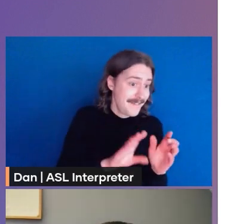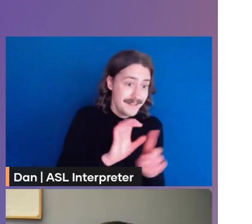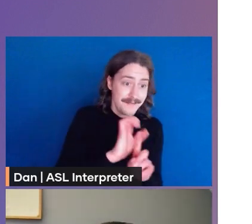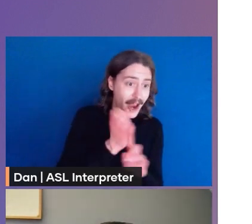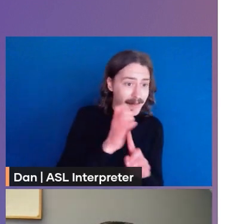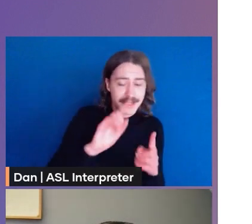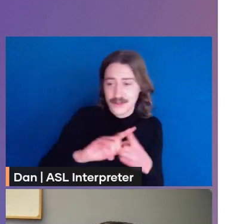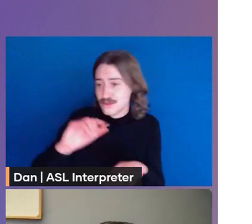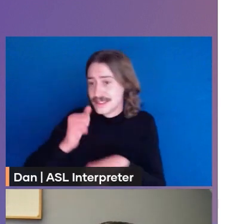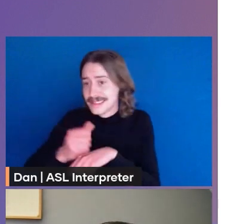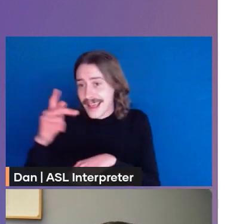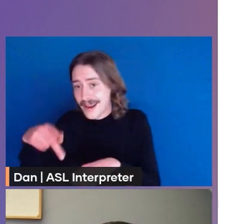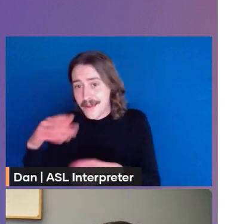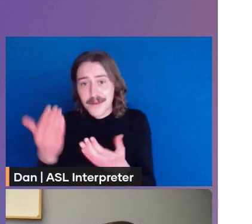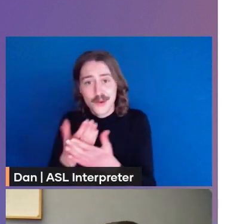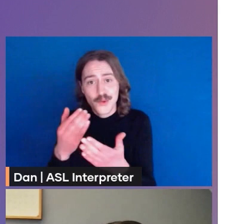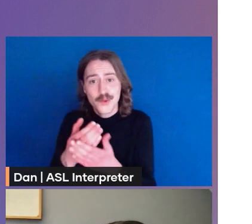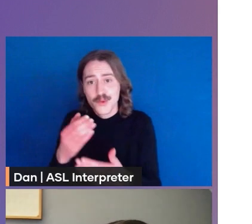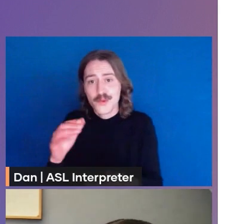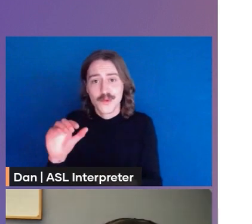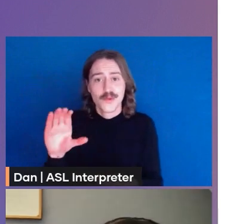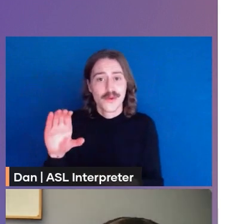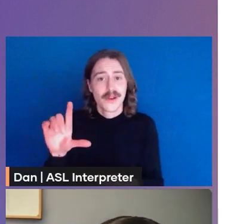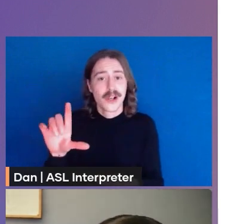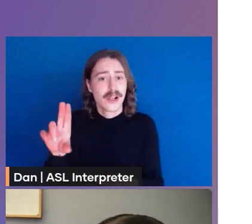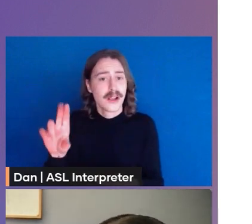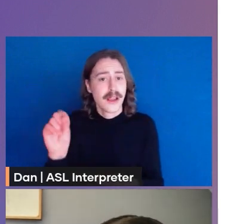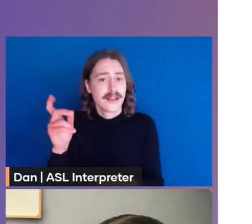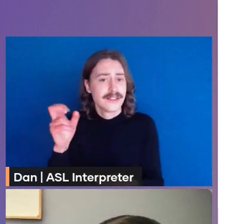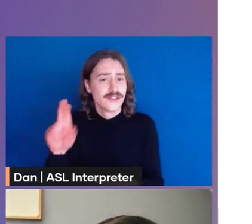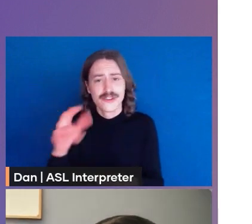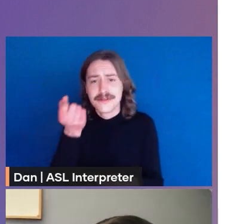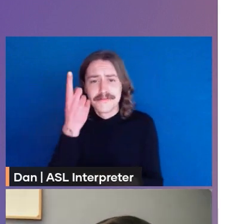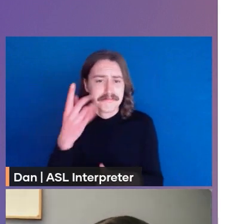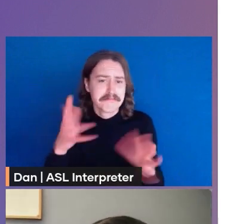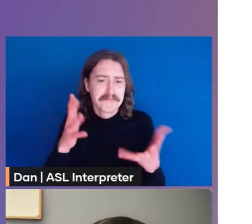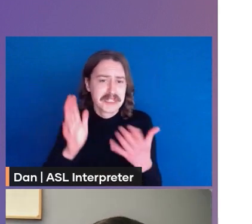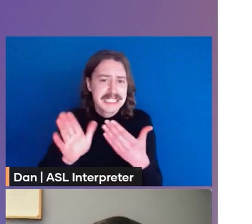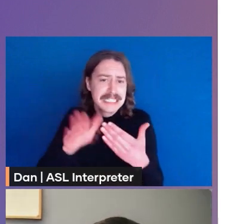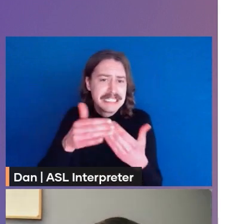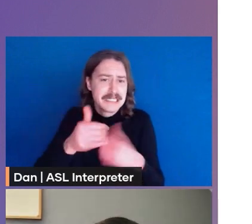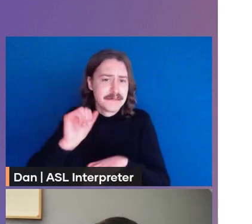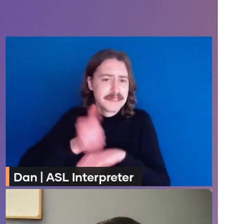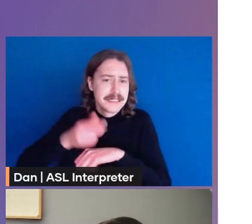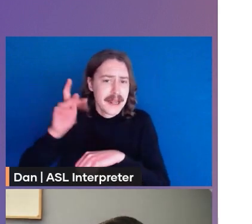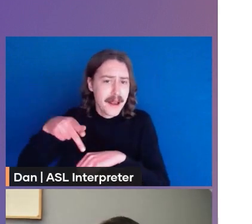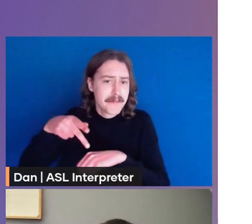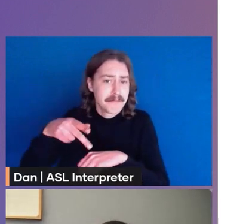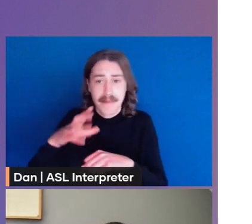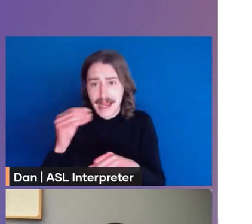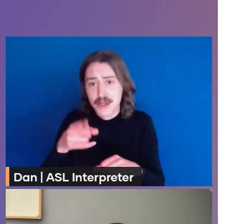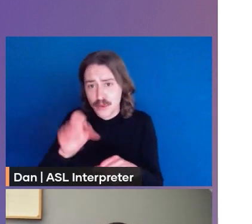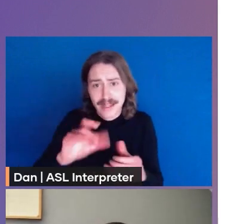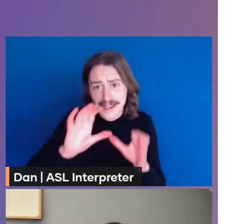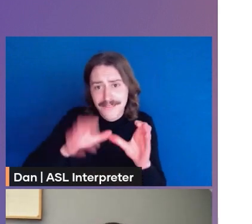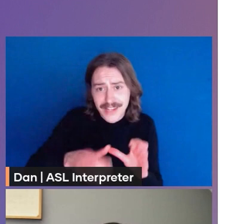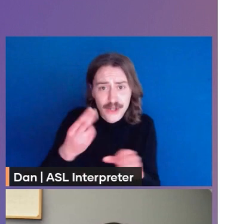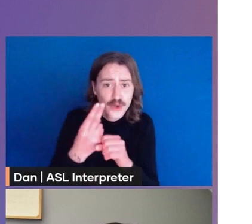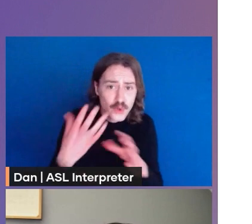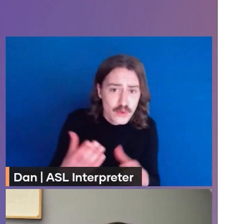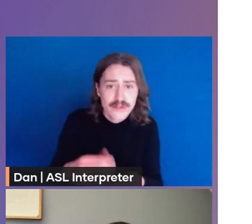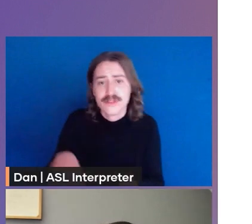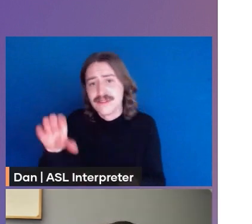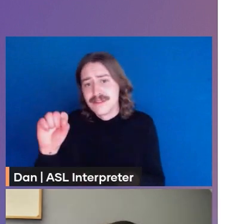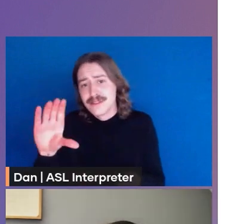And it's extremely easy to implement. As you can see, we can configure users, scopes, roles, groups,